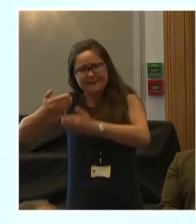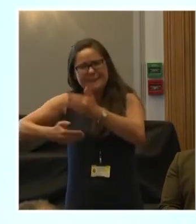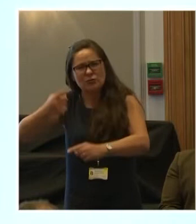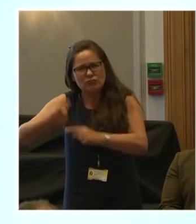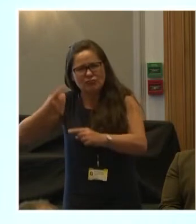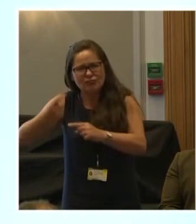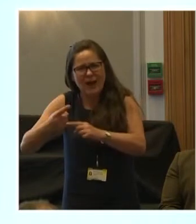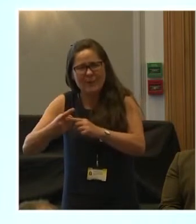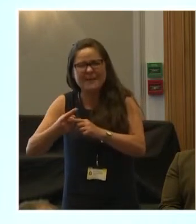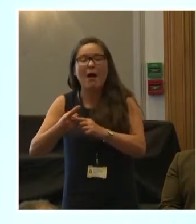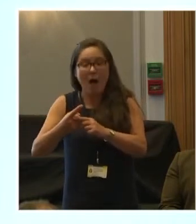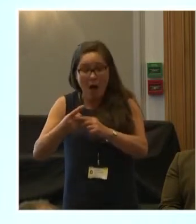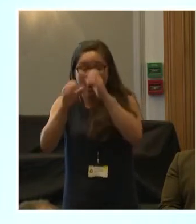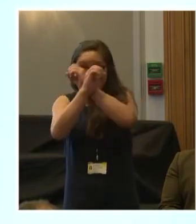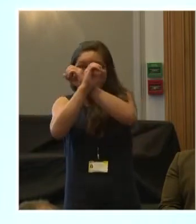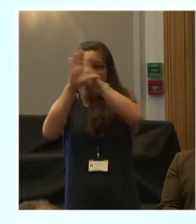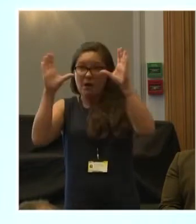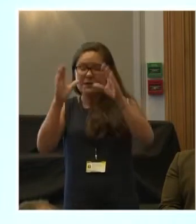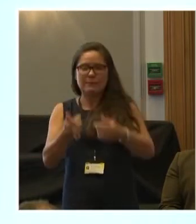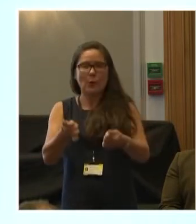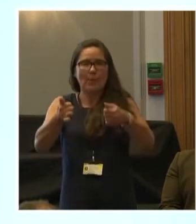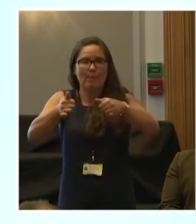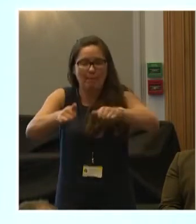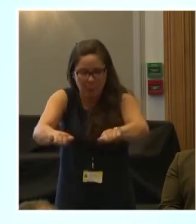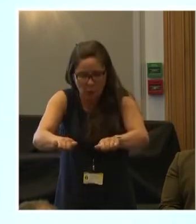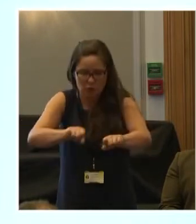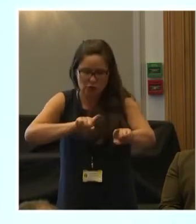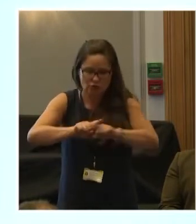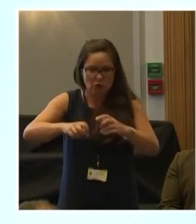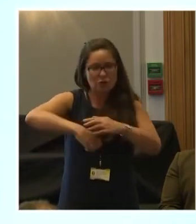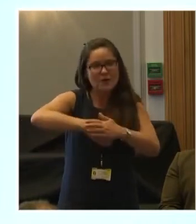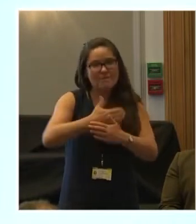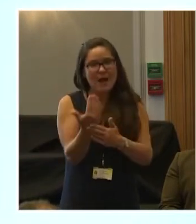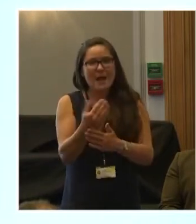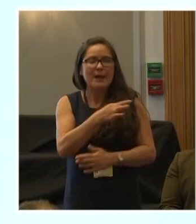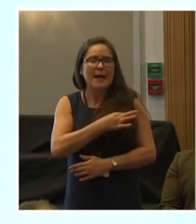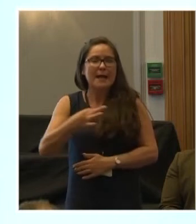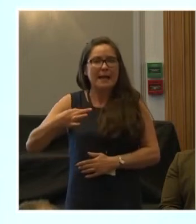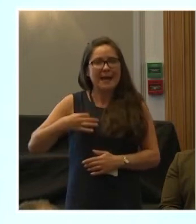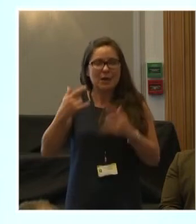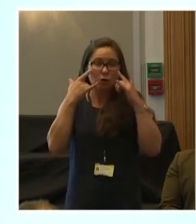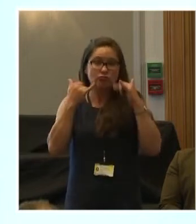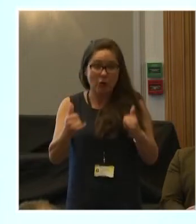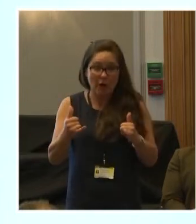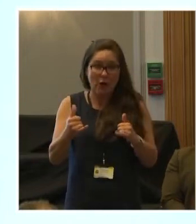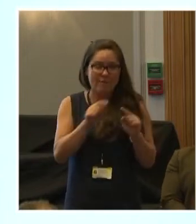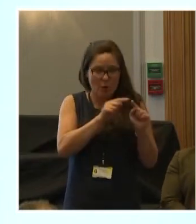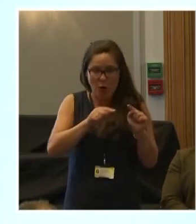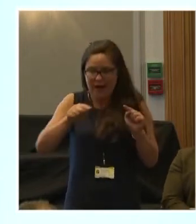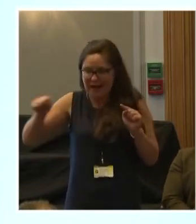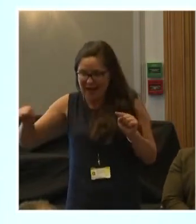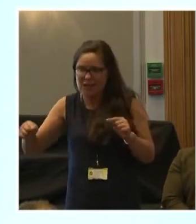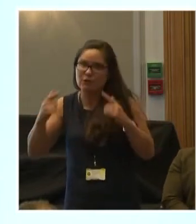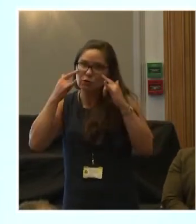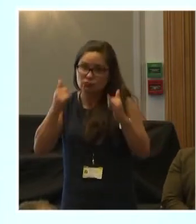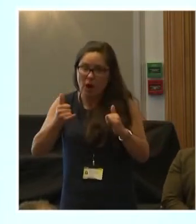rapid translation to a phase 1-2 clinical trial for our PRP F31RP patients as an